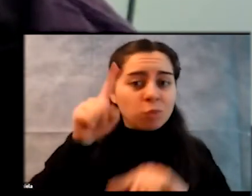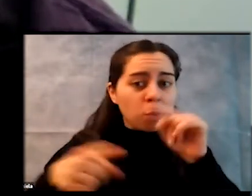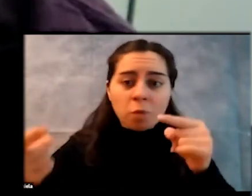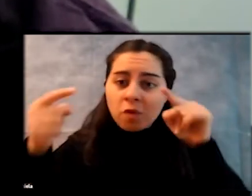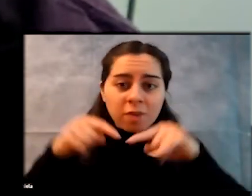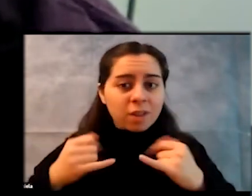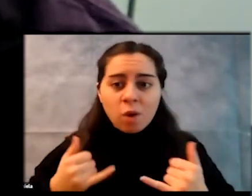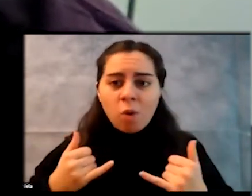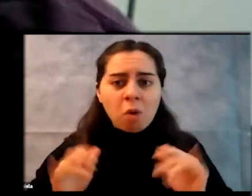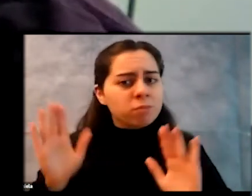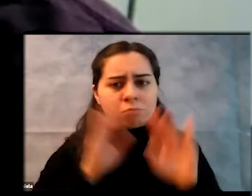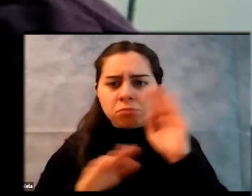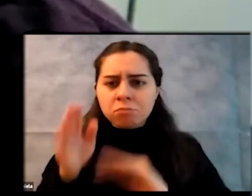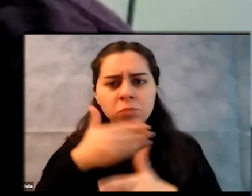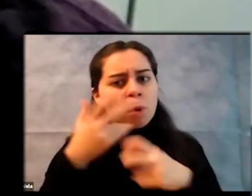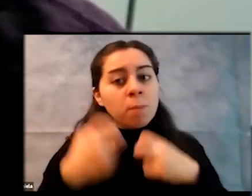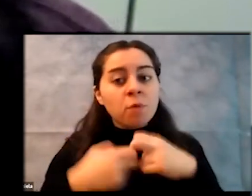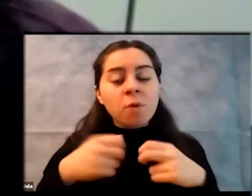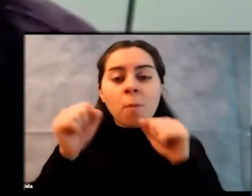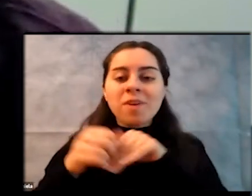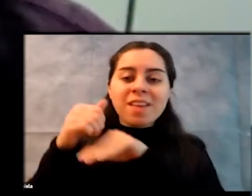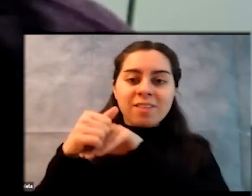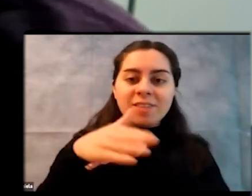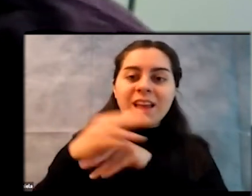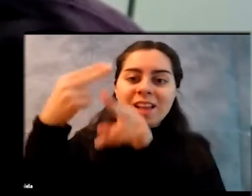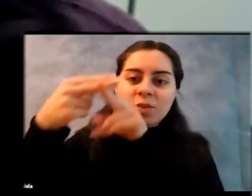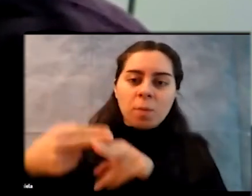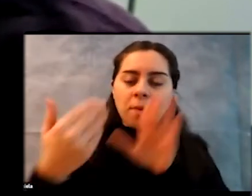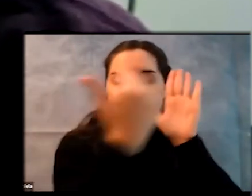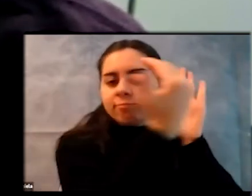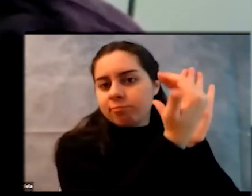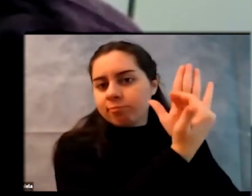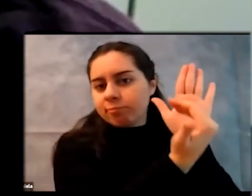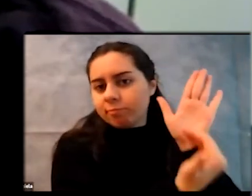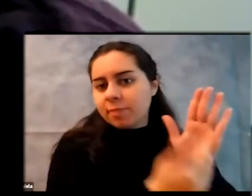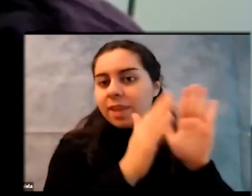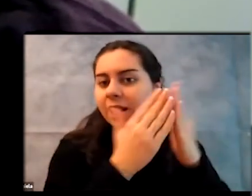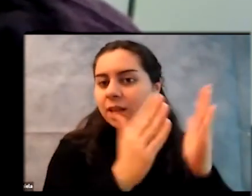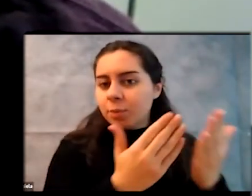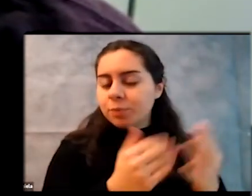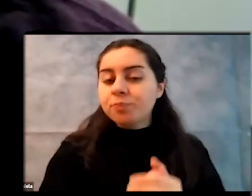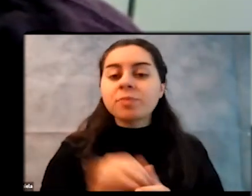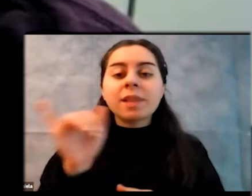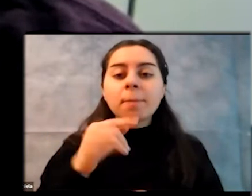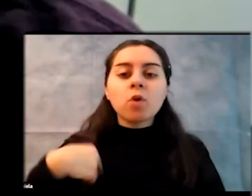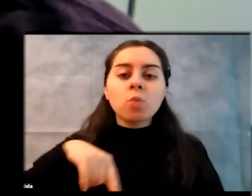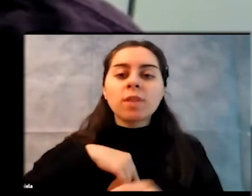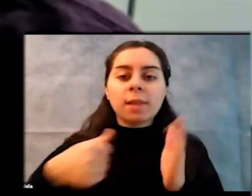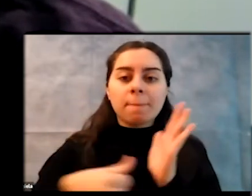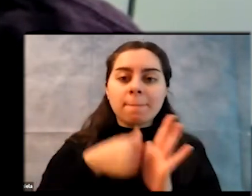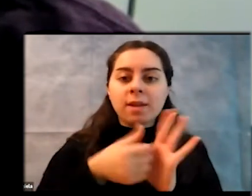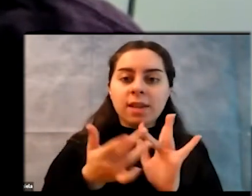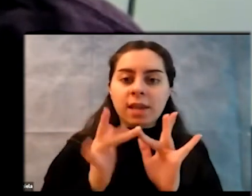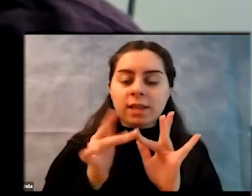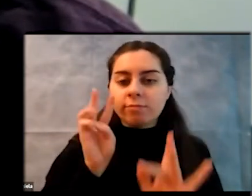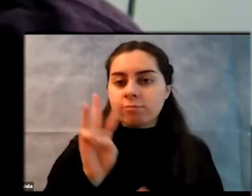to this new list of books. And on our webpage, we also advertise the new titles that we acquire.